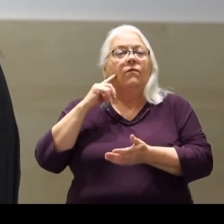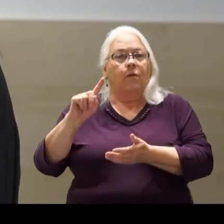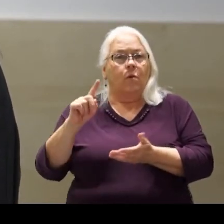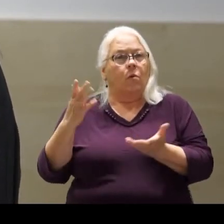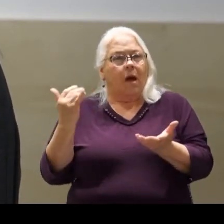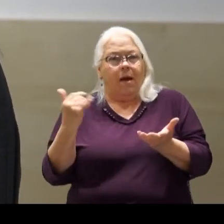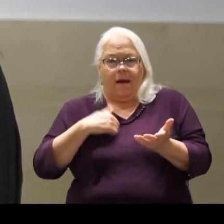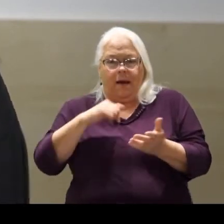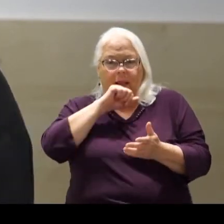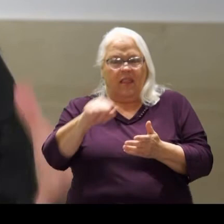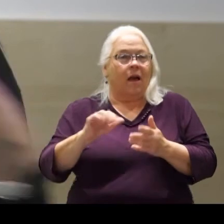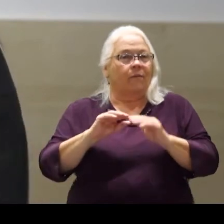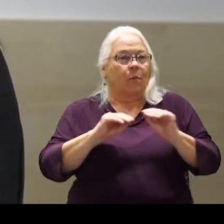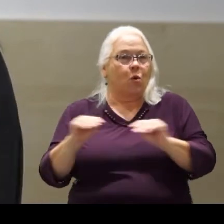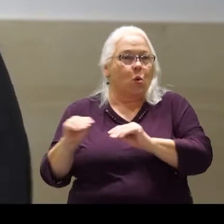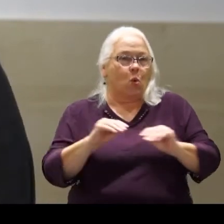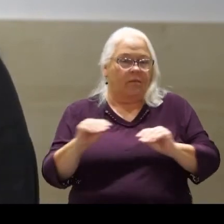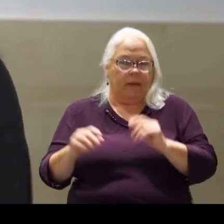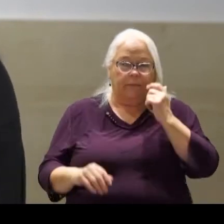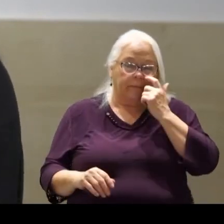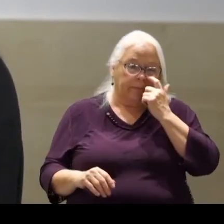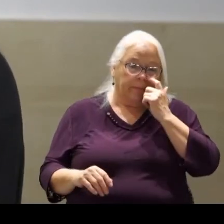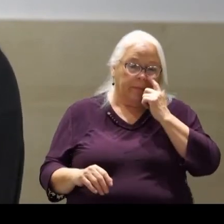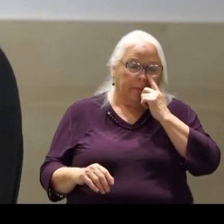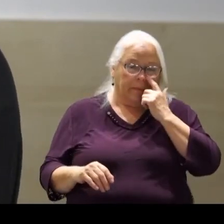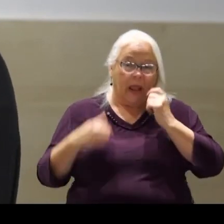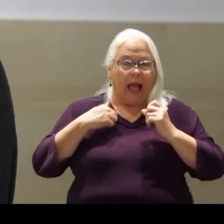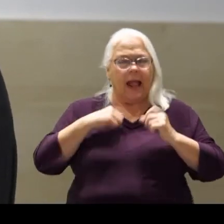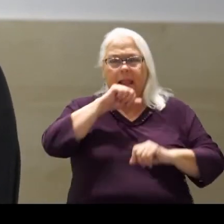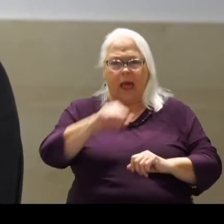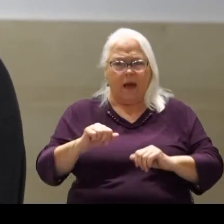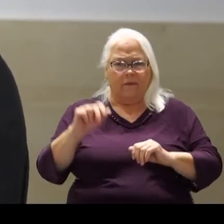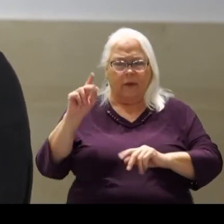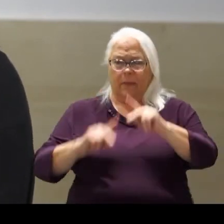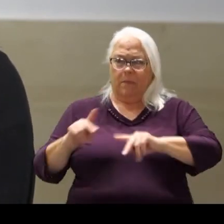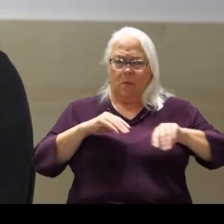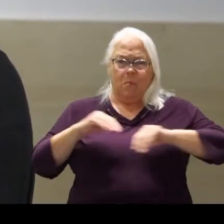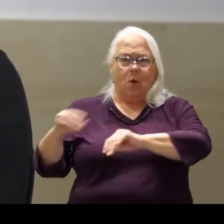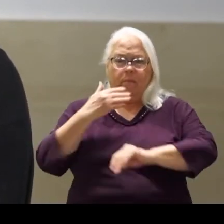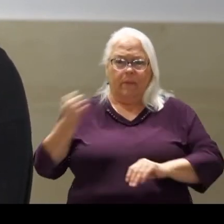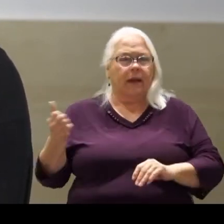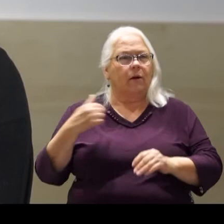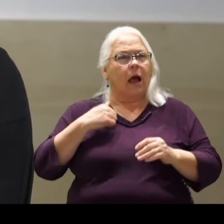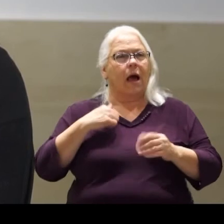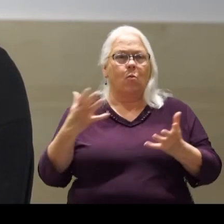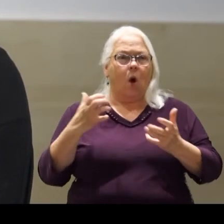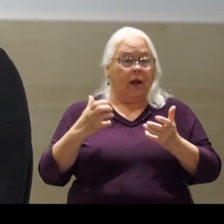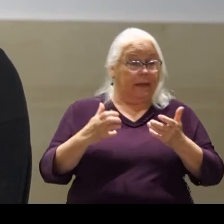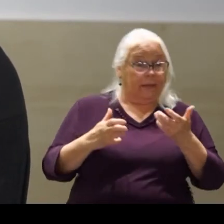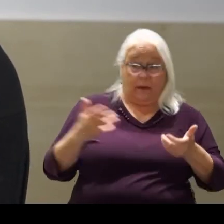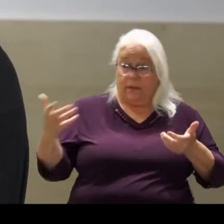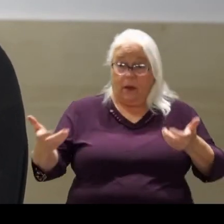And I wanted to mesh my two worlds, my love of dance and my love of helping people move better. So I